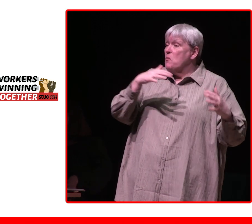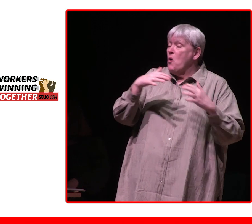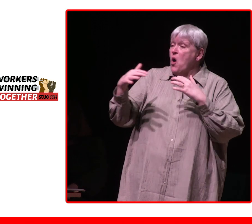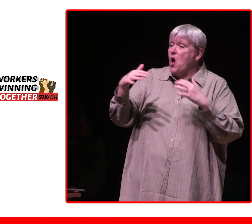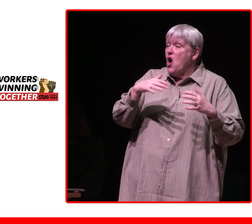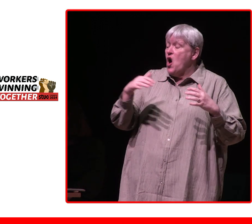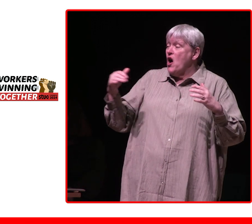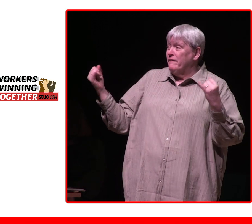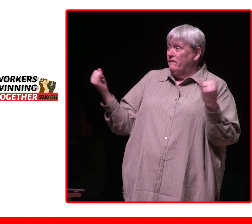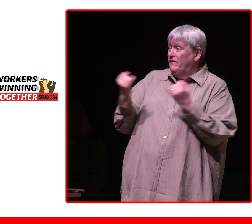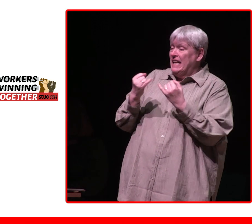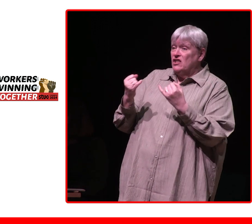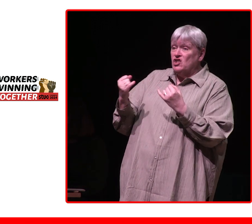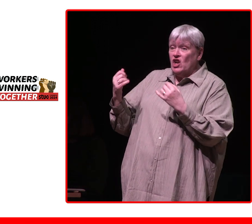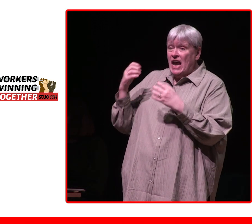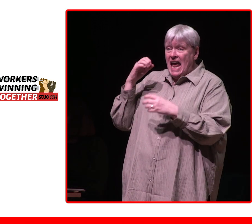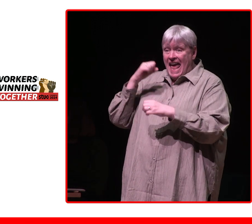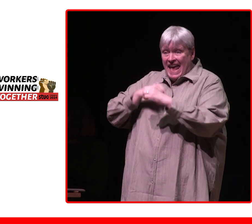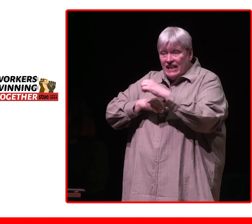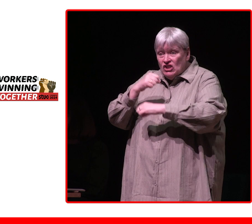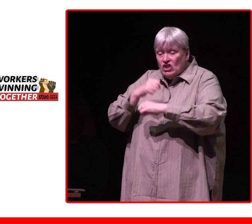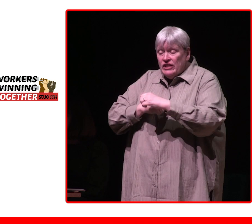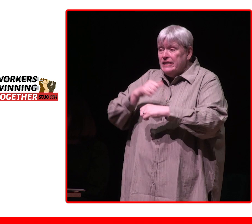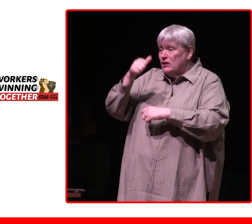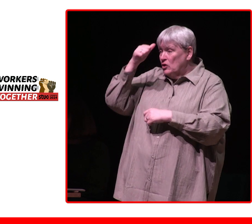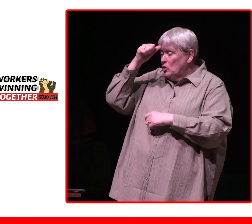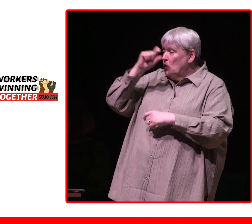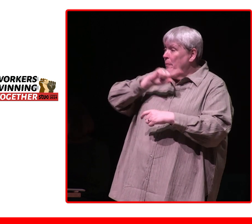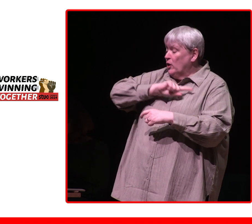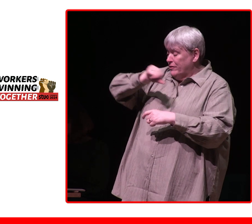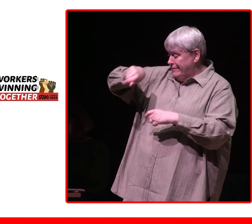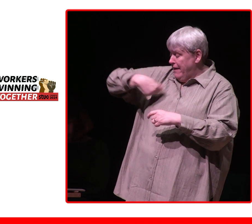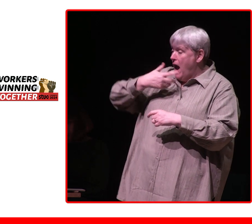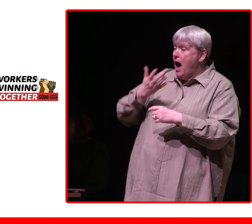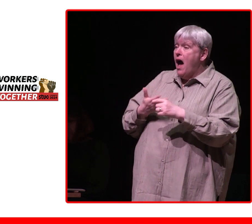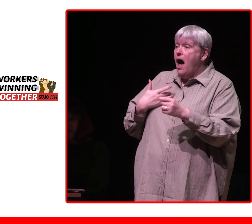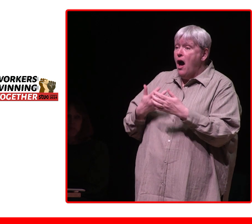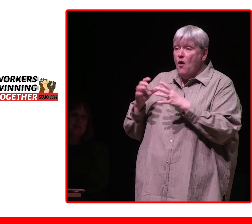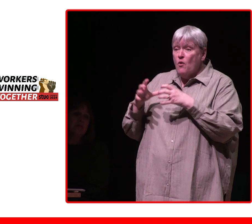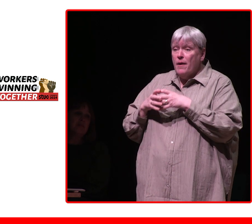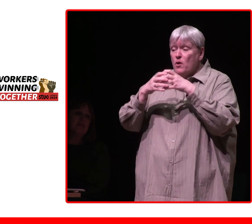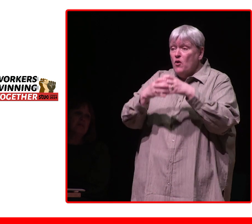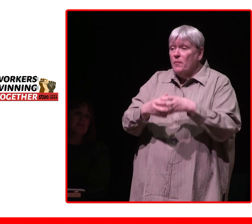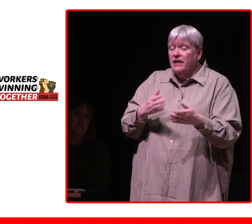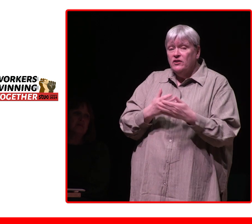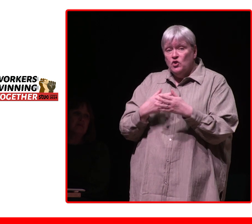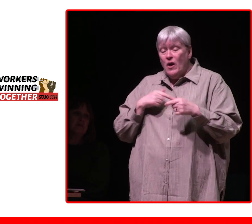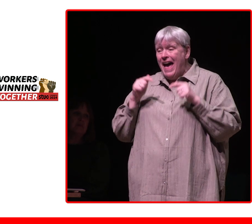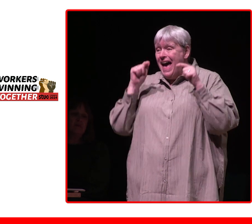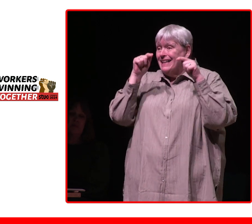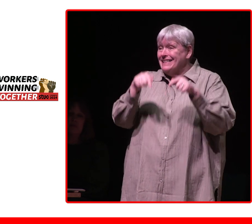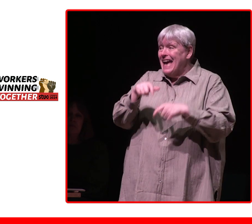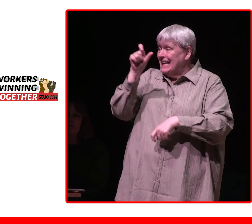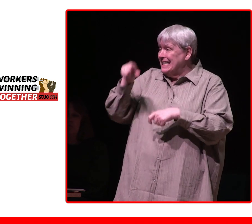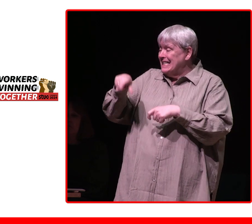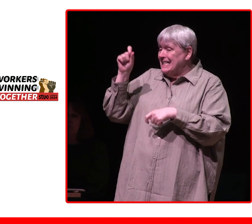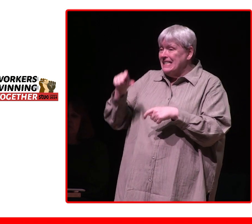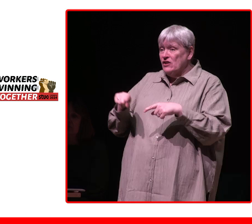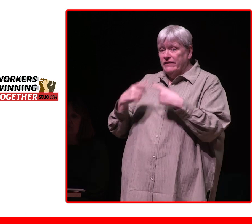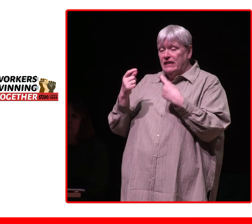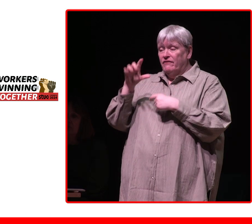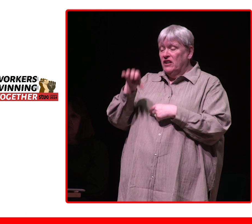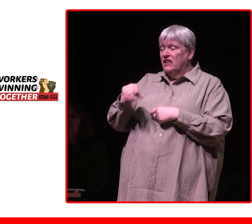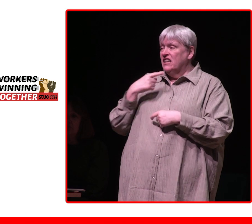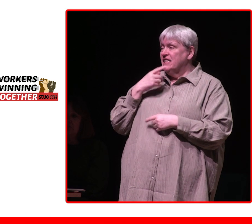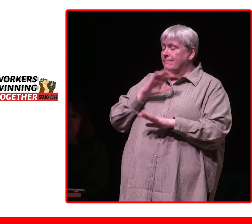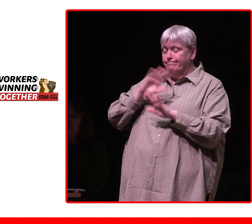they knew, because of our movement, would be used for illegal acts to attack the citizens of another country. They